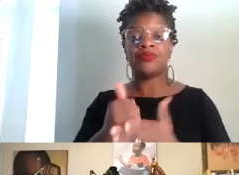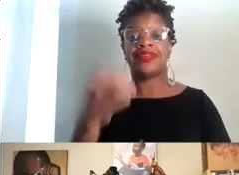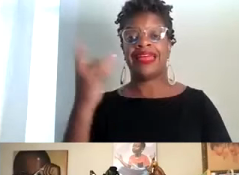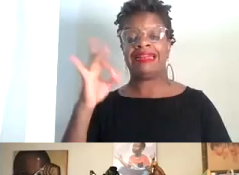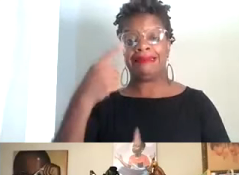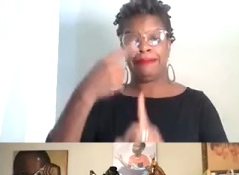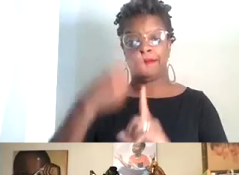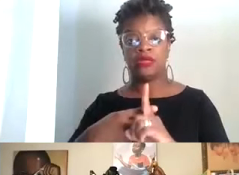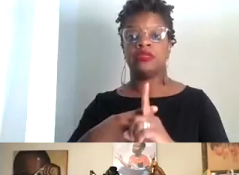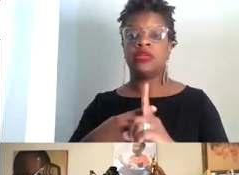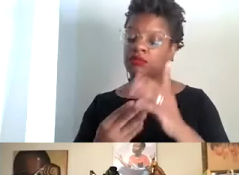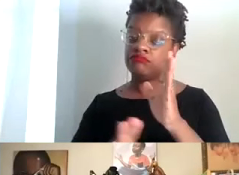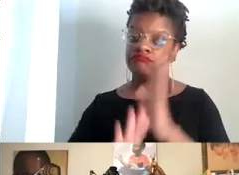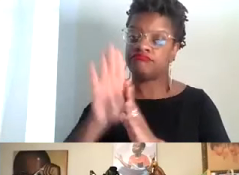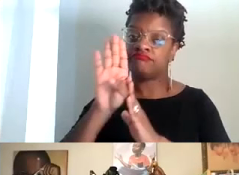grow."